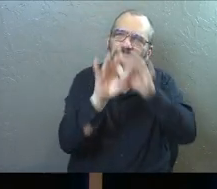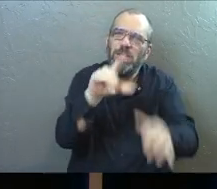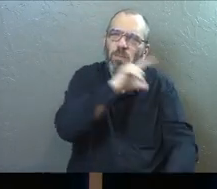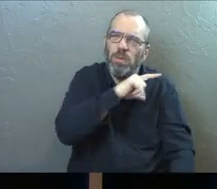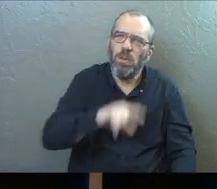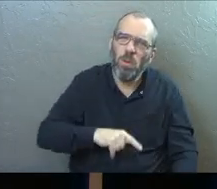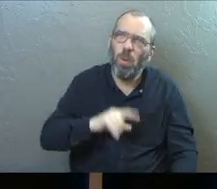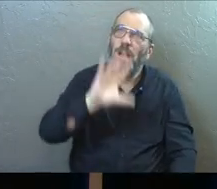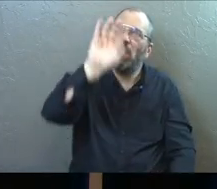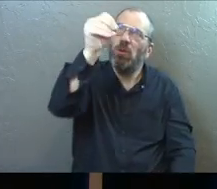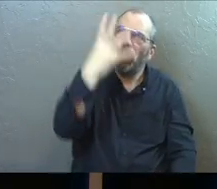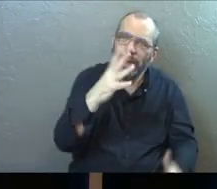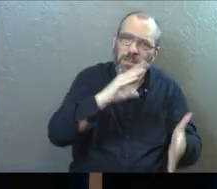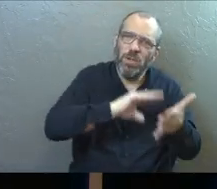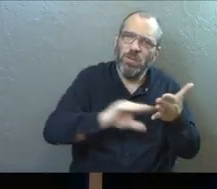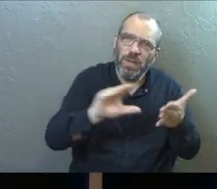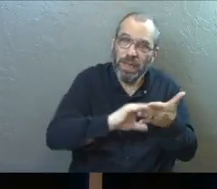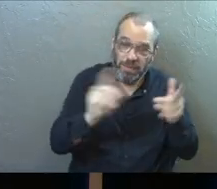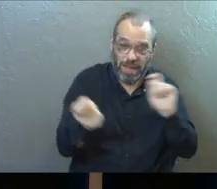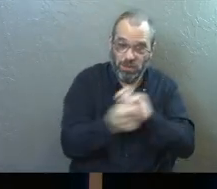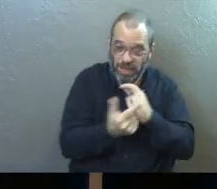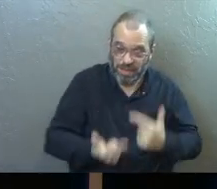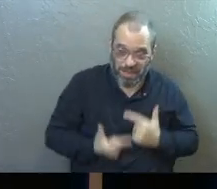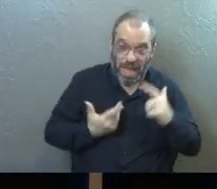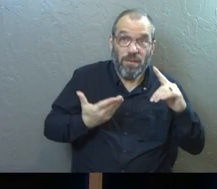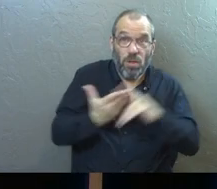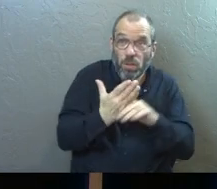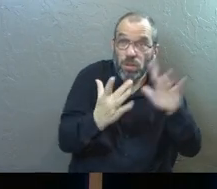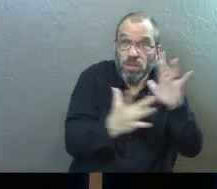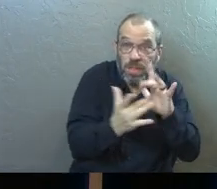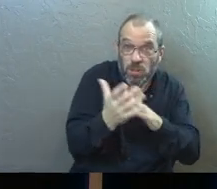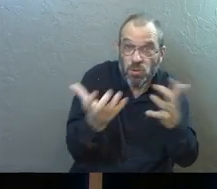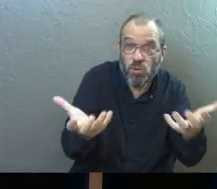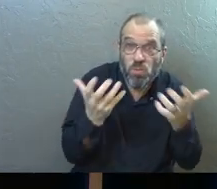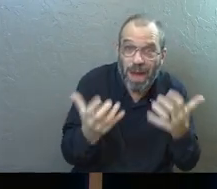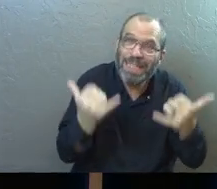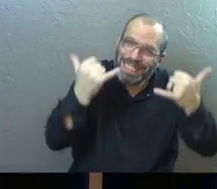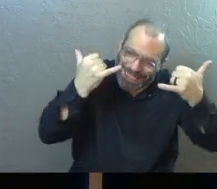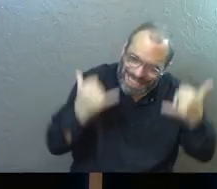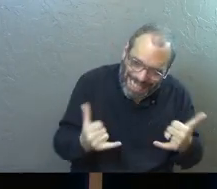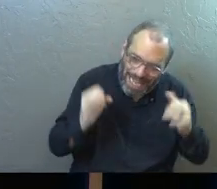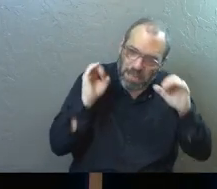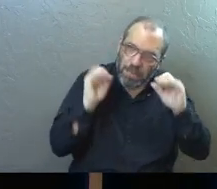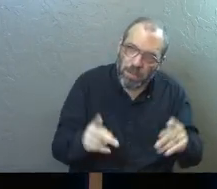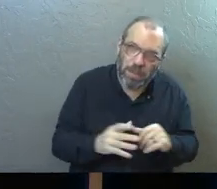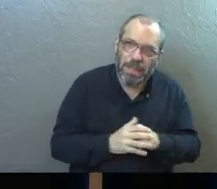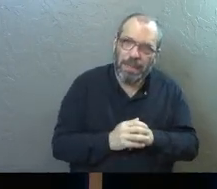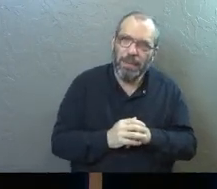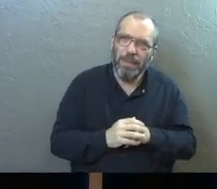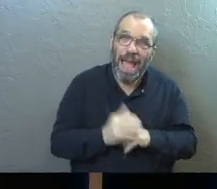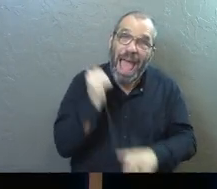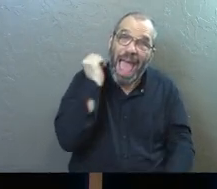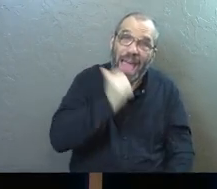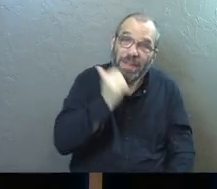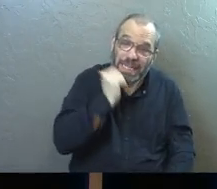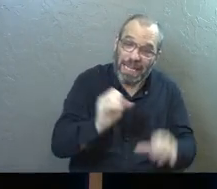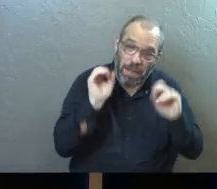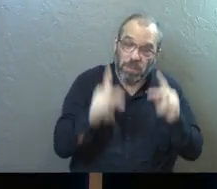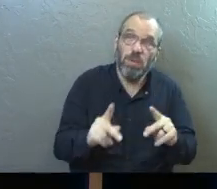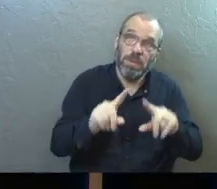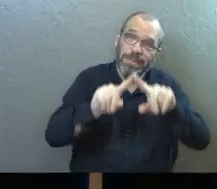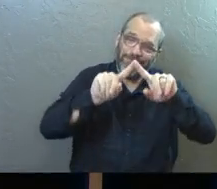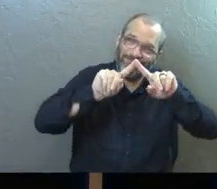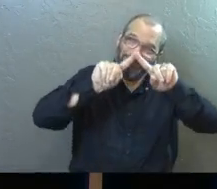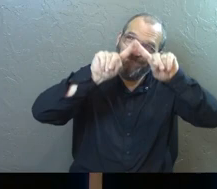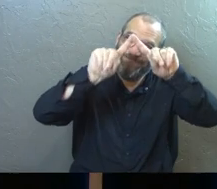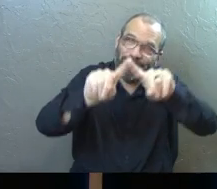you want to receive the grace and forgiveness, the life change that comes only through Jesus Christ, today is another opportunity. Every day is an opportunity to lean